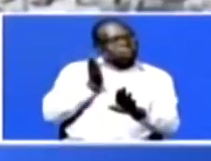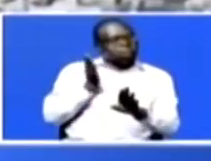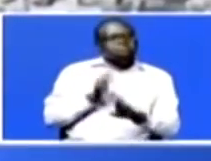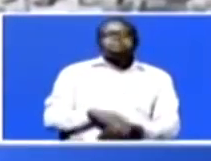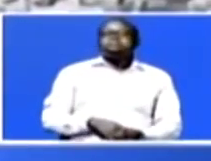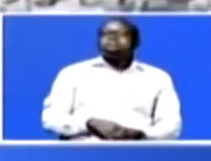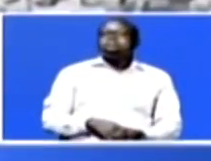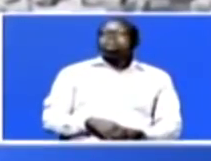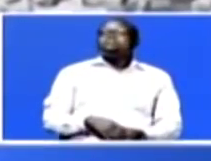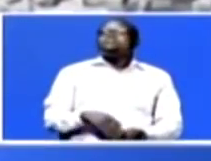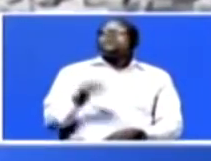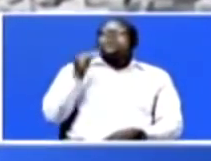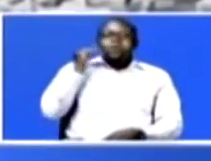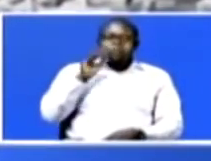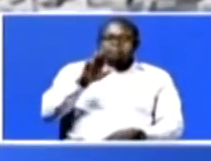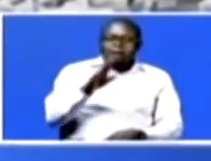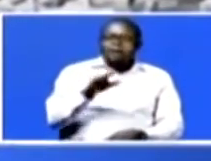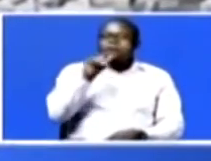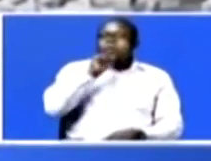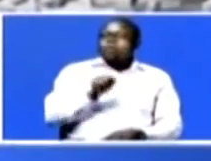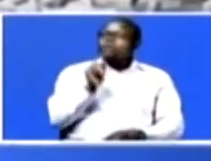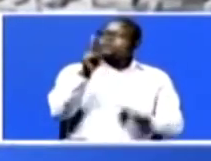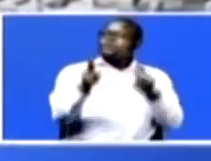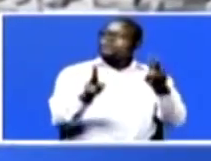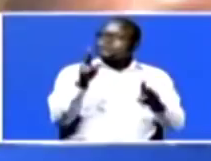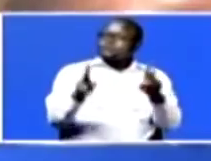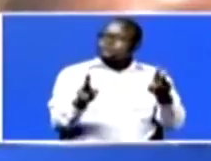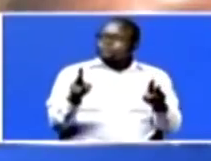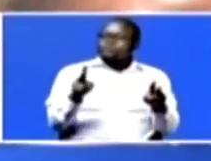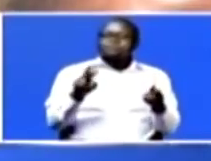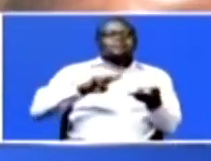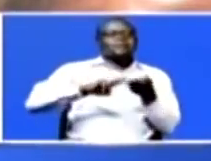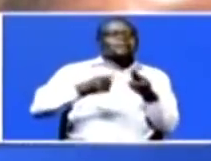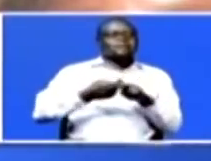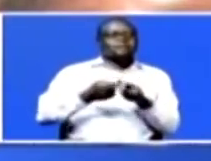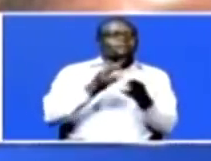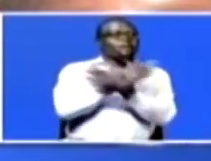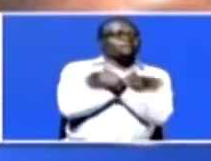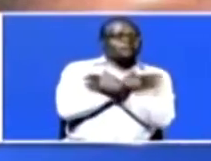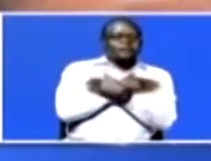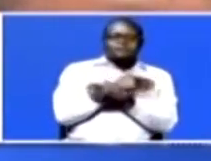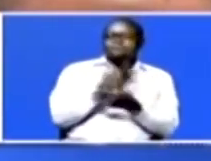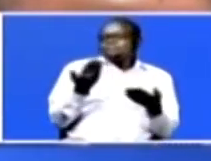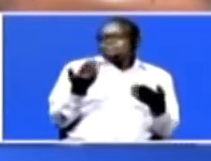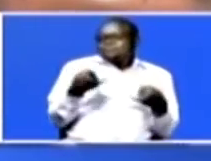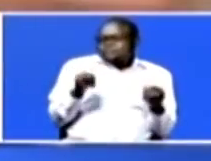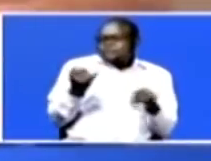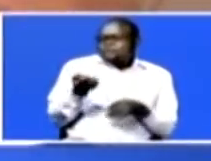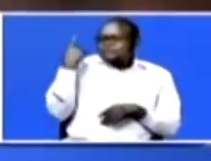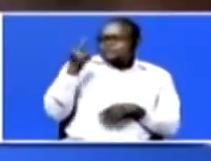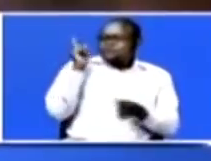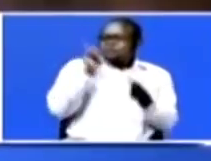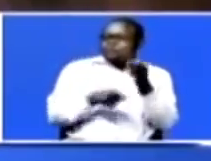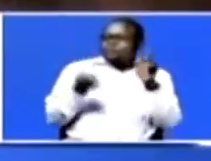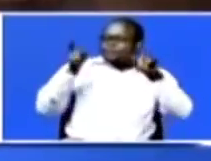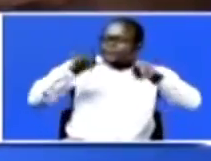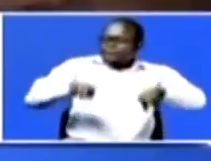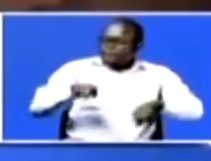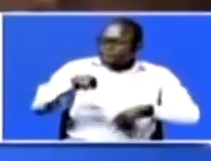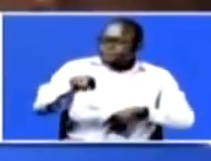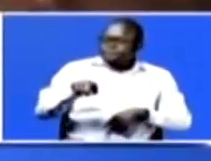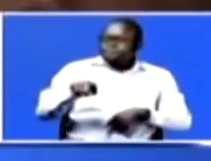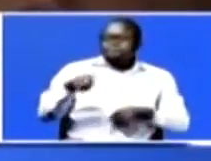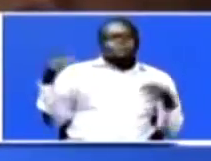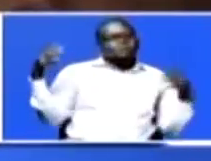At the home of 22-year-old Jeremiah Kipngeno, relatives, friends and neighbors are still trying to come to terms with the bizarre